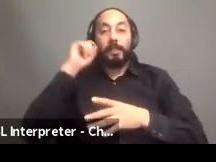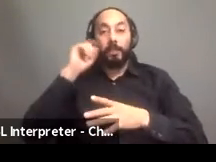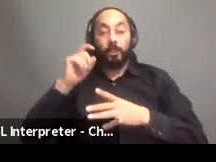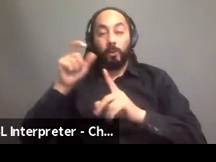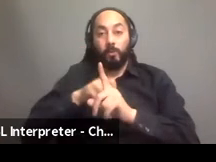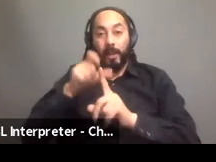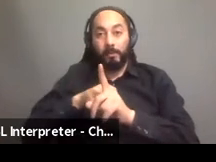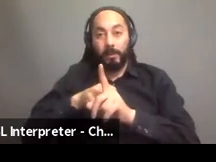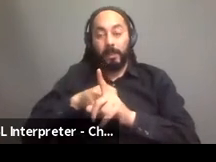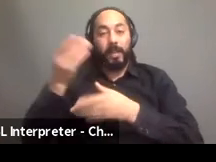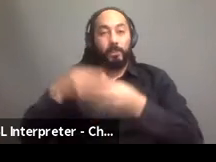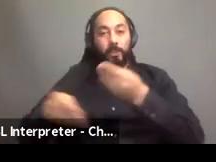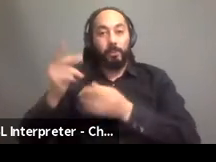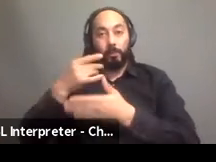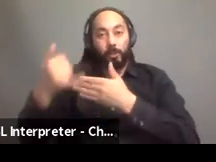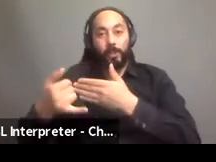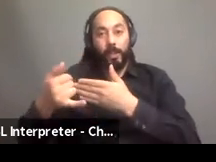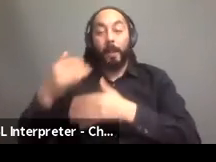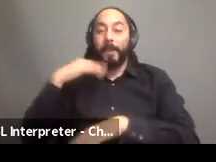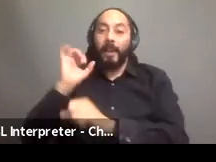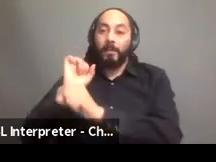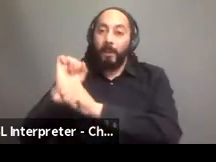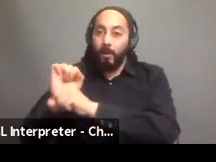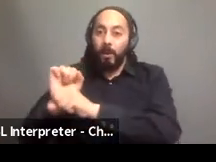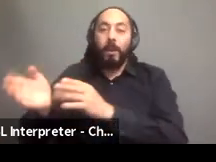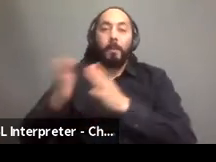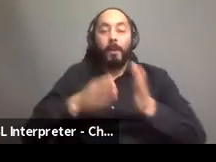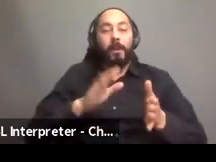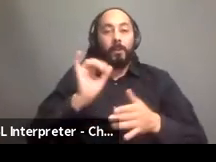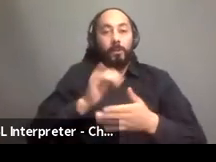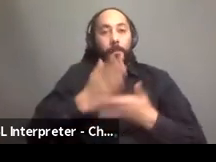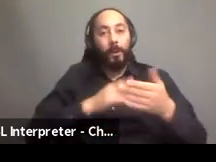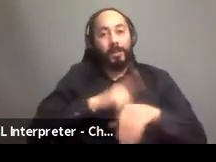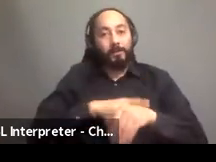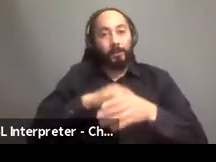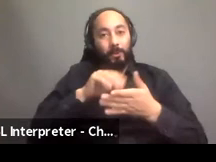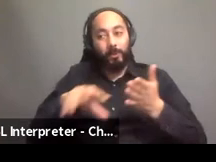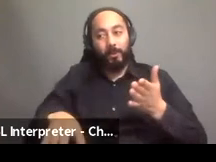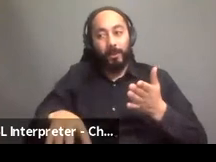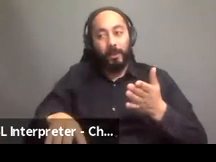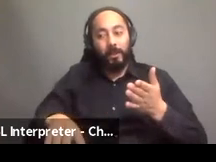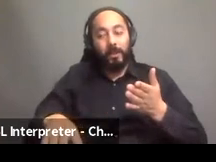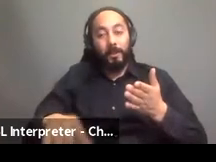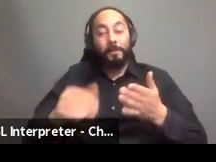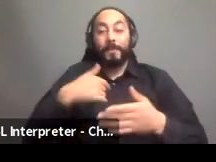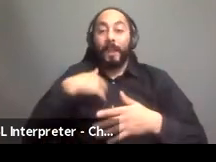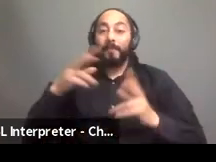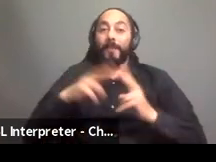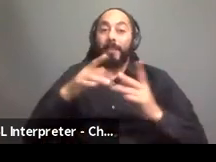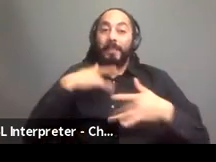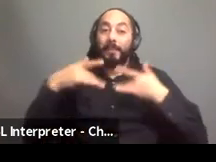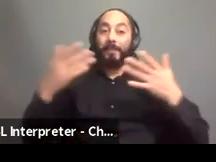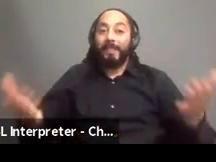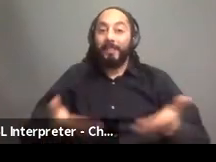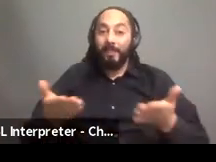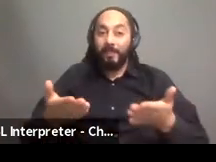I'm also a part-time student when I'm not at work as well. And I'm very excited to be here. And I want to say, you know,